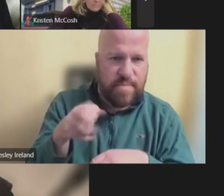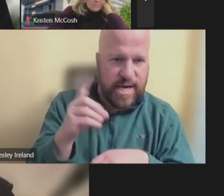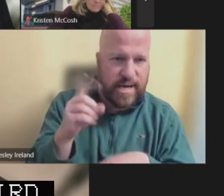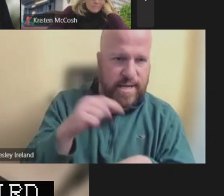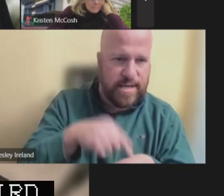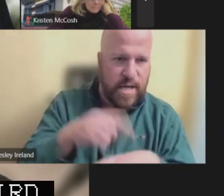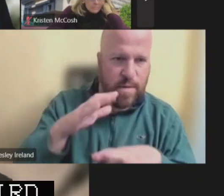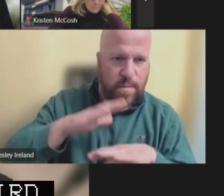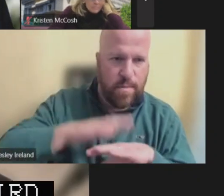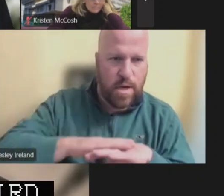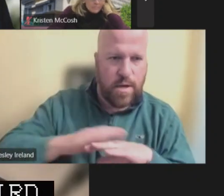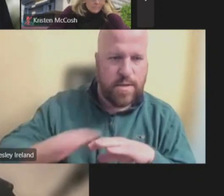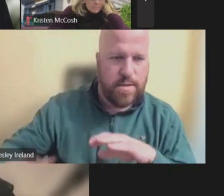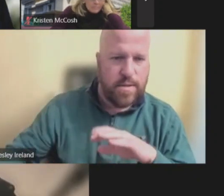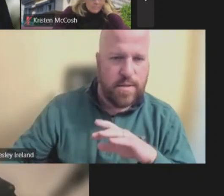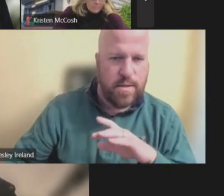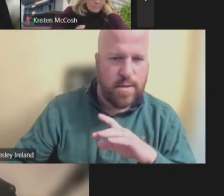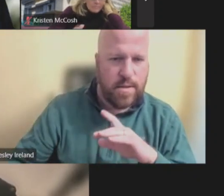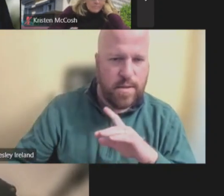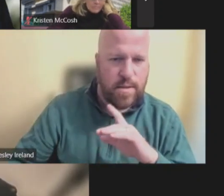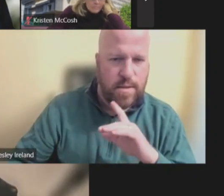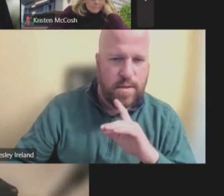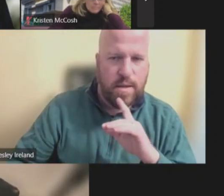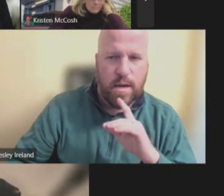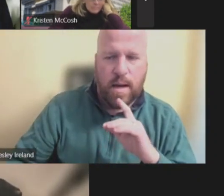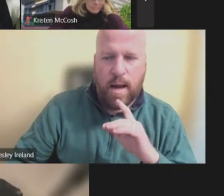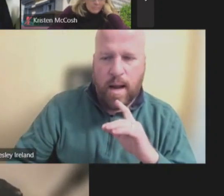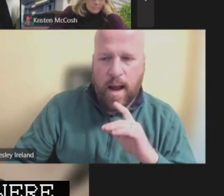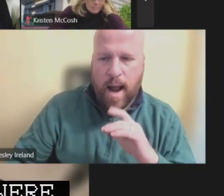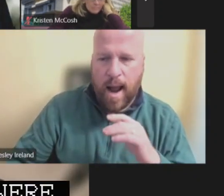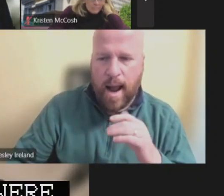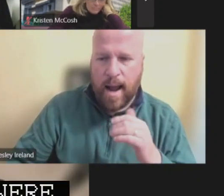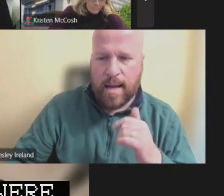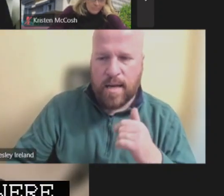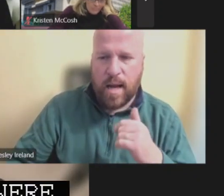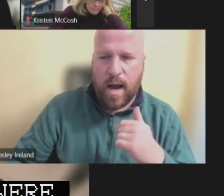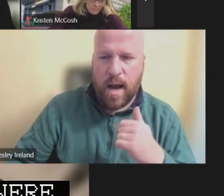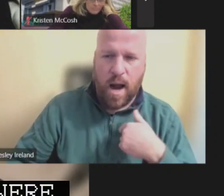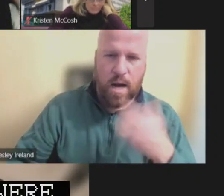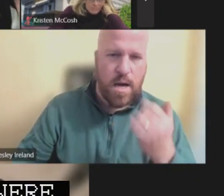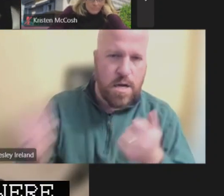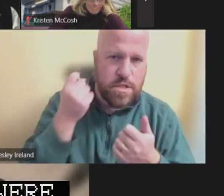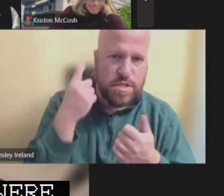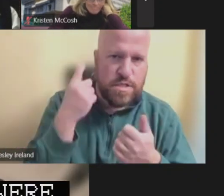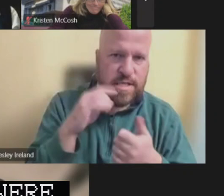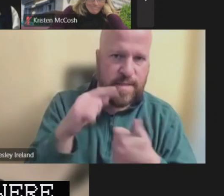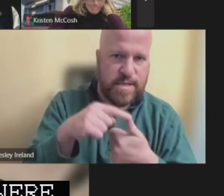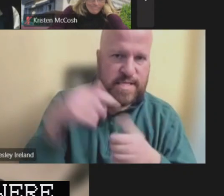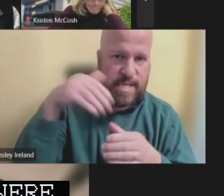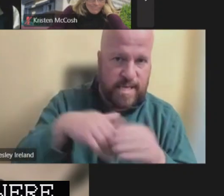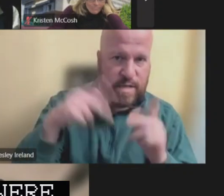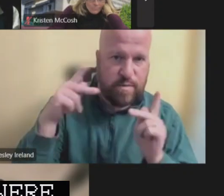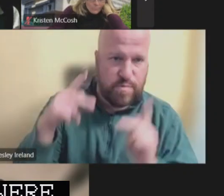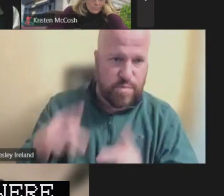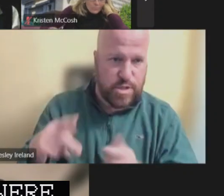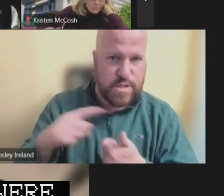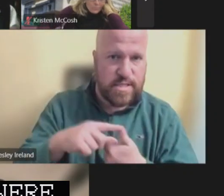were the most crucial, and to spend what were worth spending the time on.